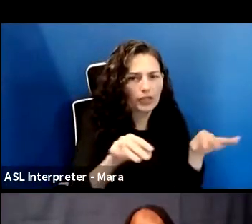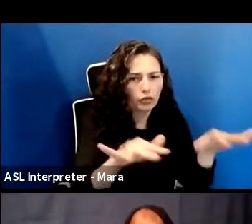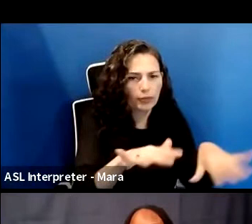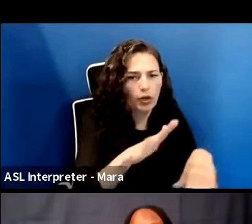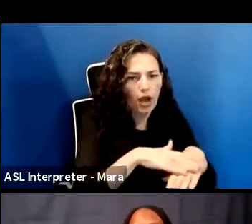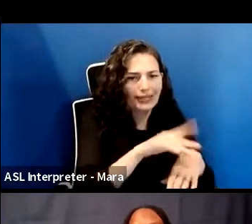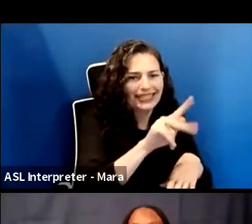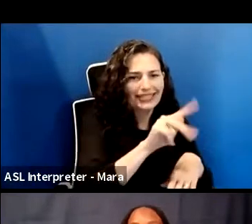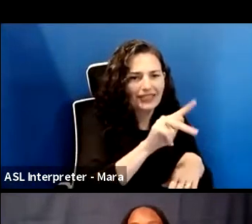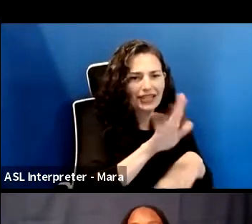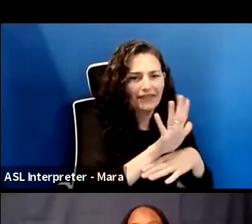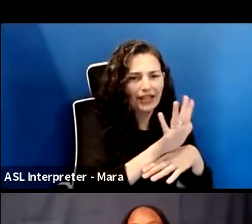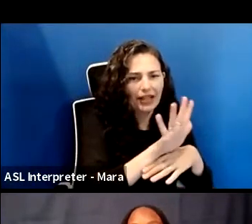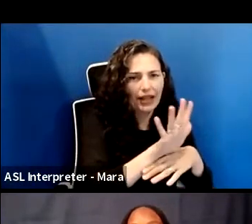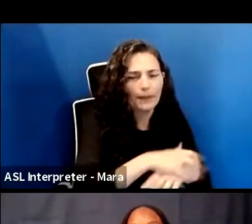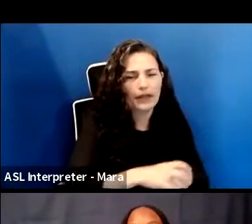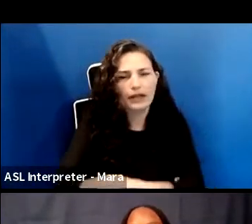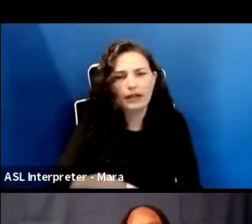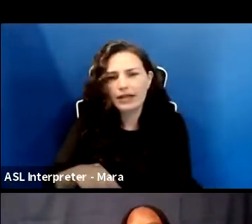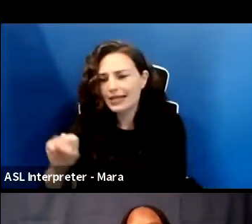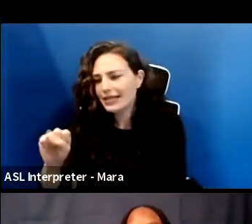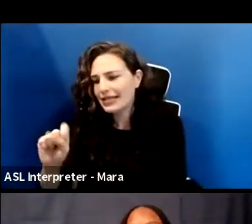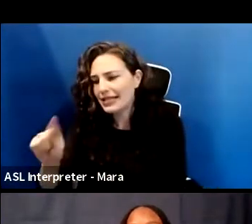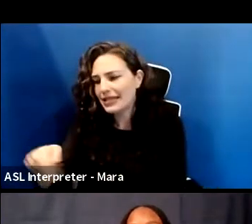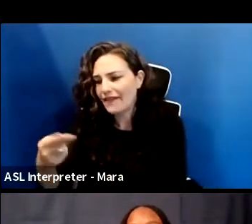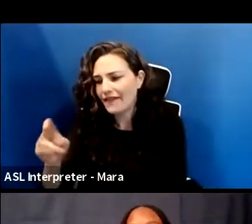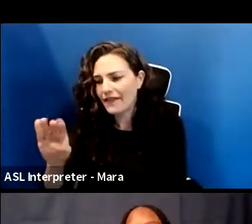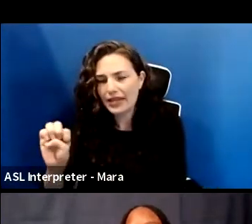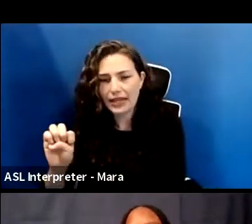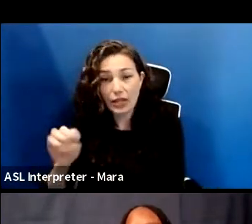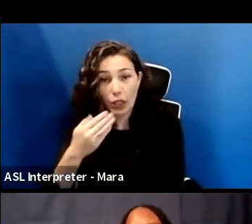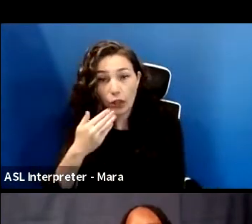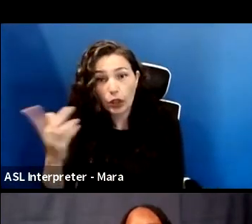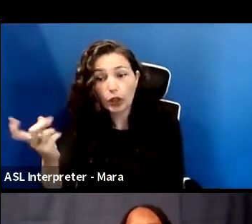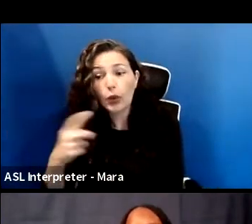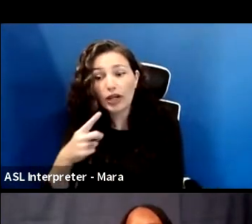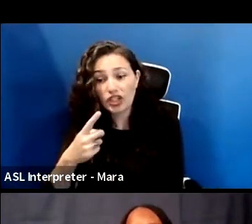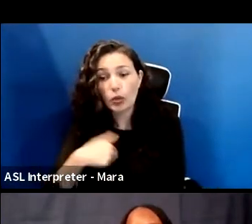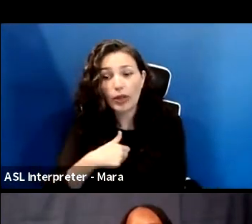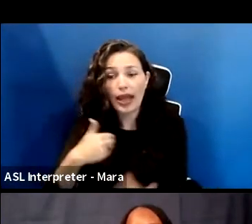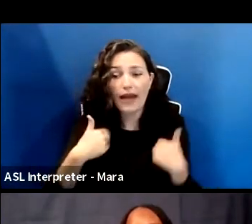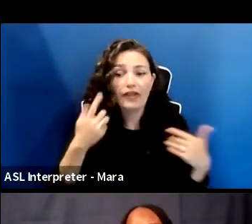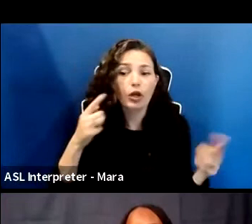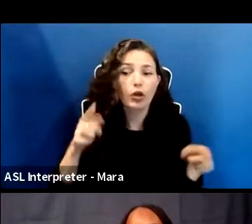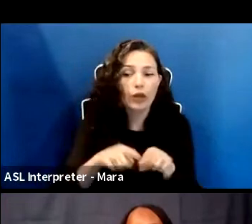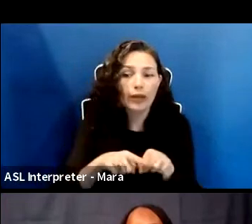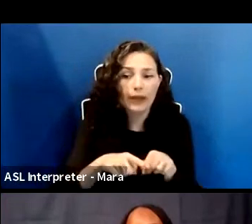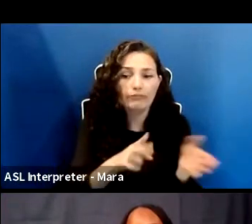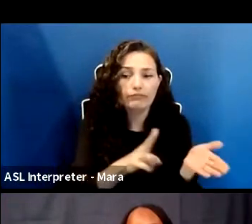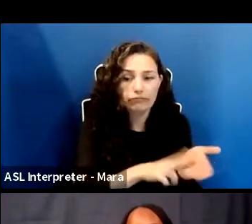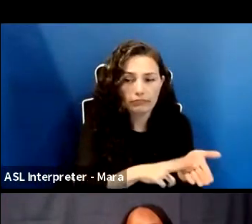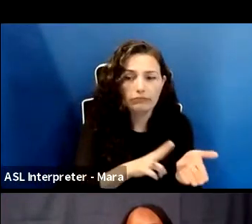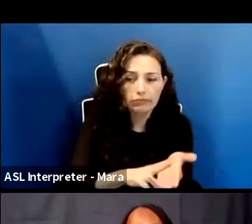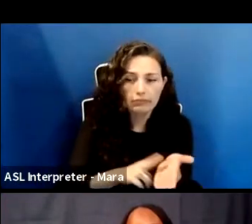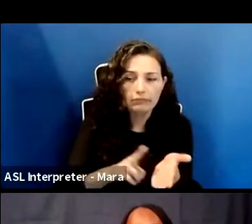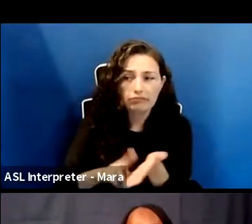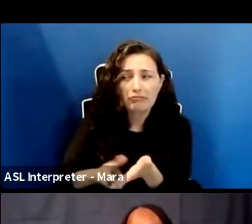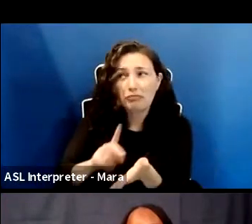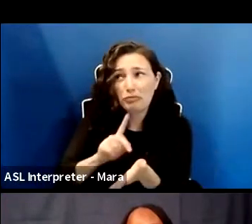And as we've learned today during our presentation, absolutely, we have an agreement pretty much for every type of